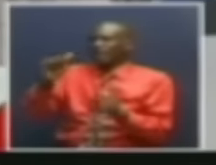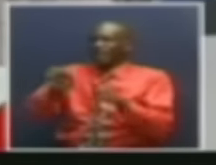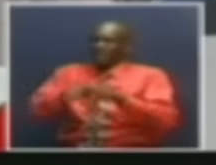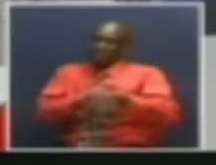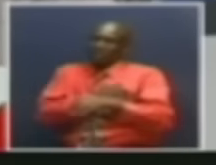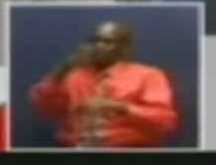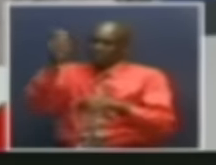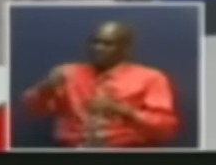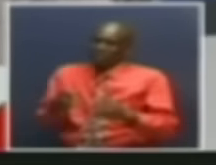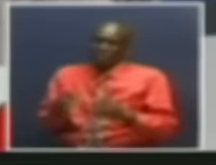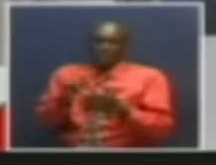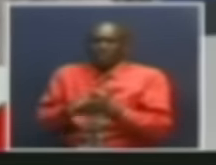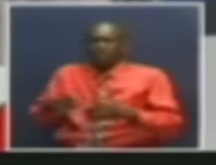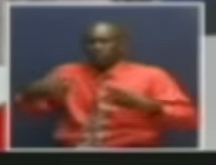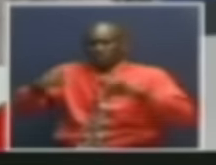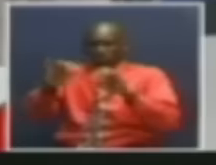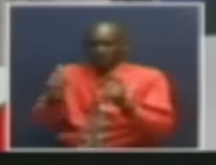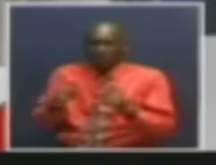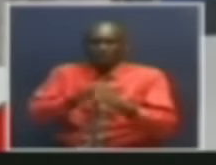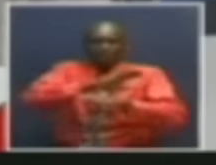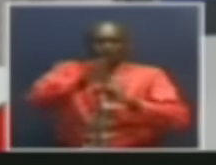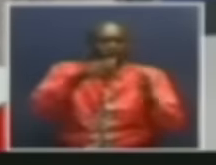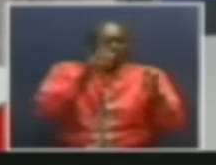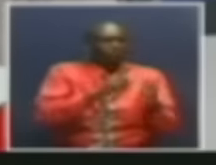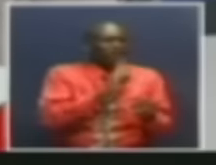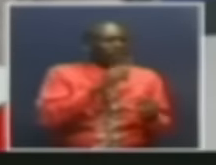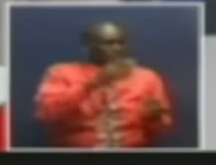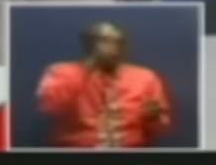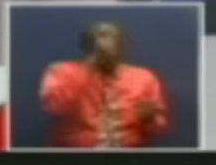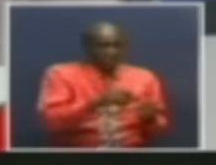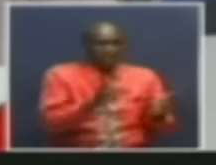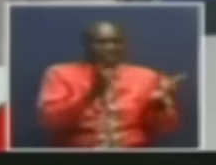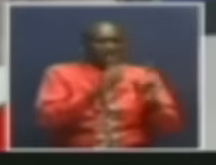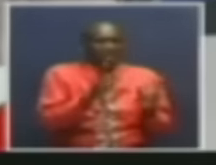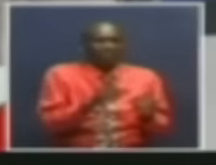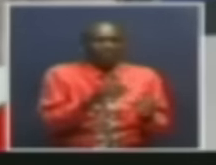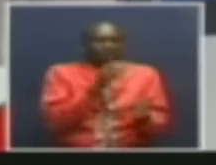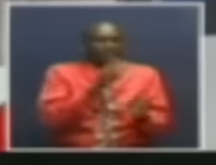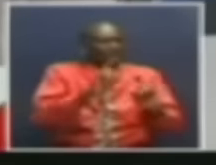on with it. All I caution the judge, don't do homecoming.